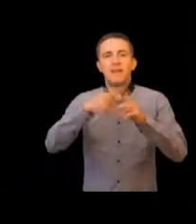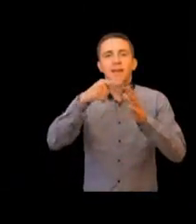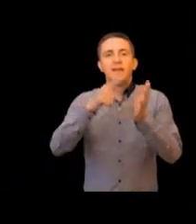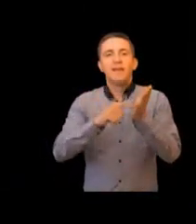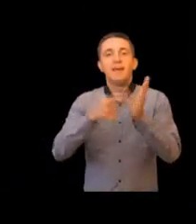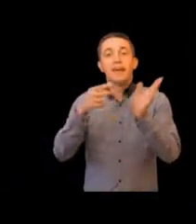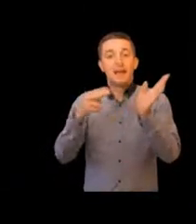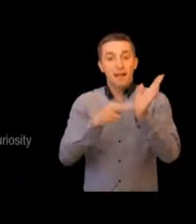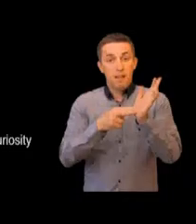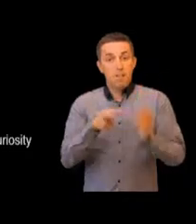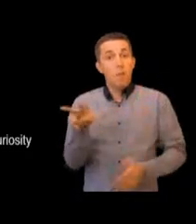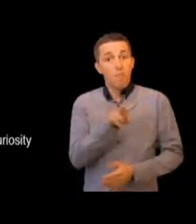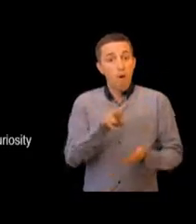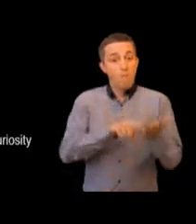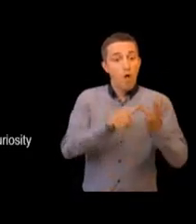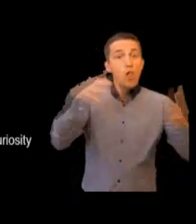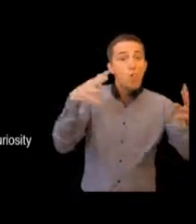thing.